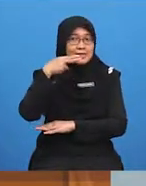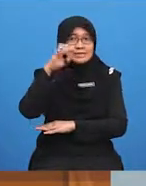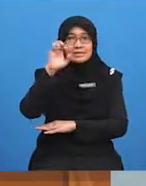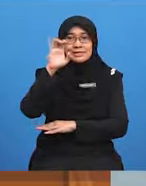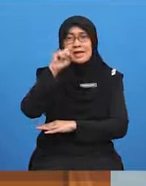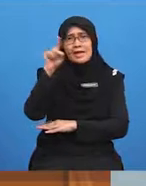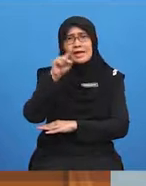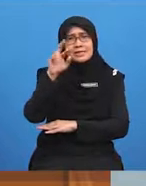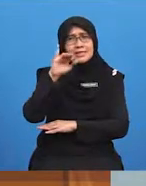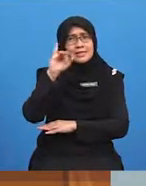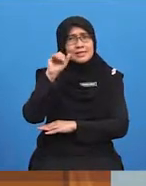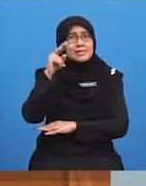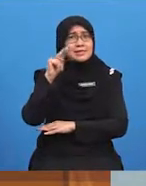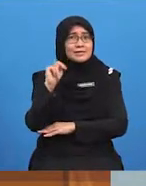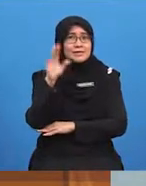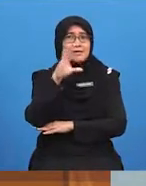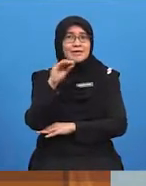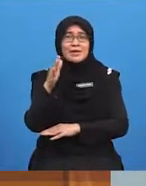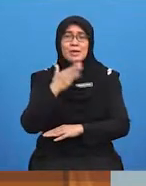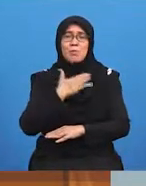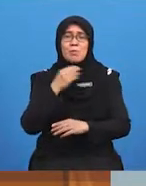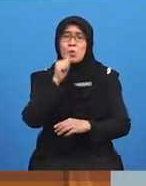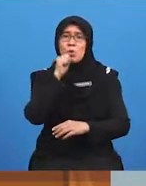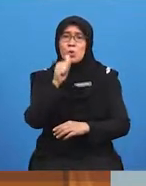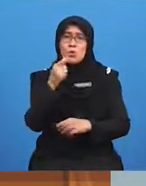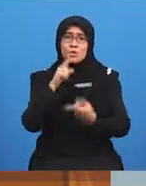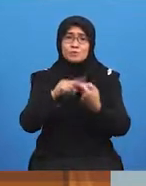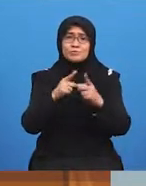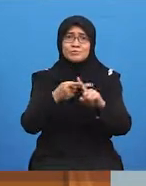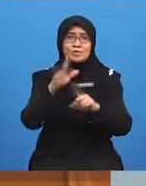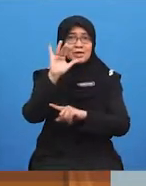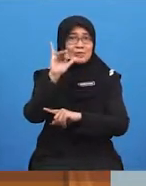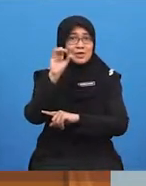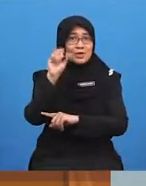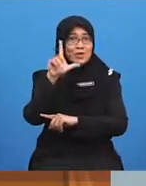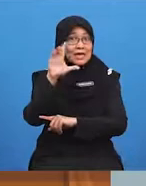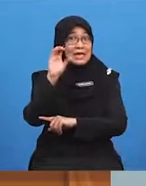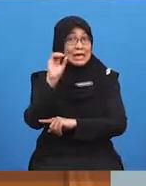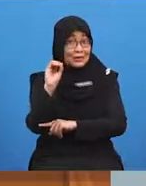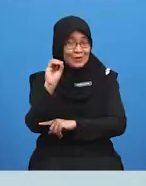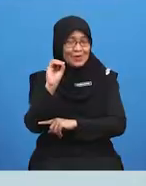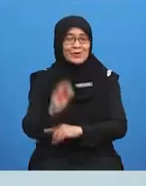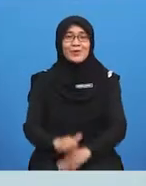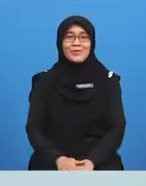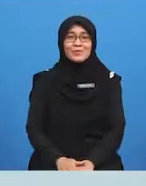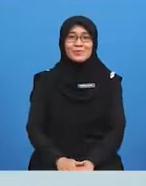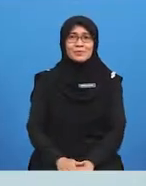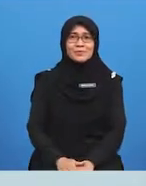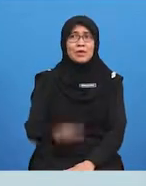and this is my good friend, Yolo. We are going to have a good time learning English today.